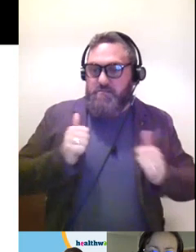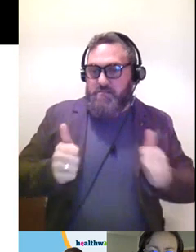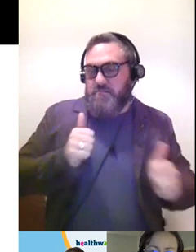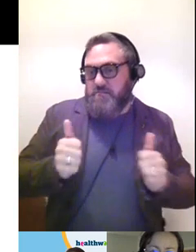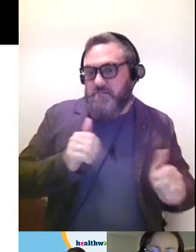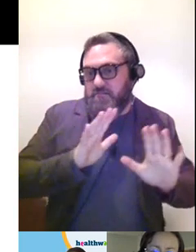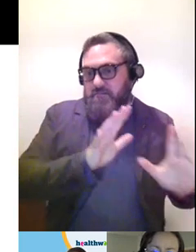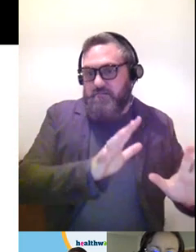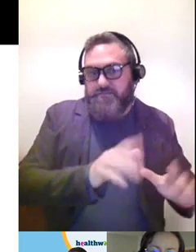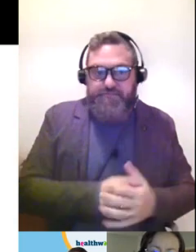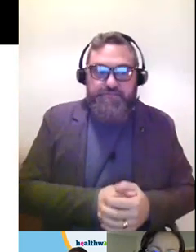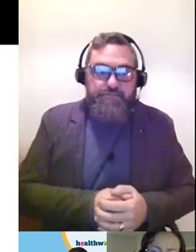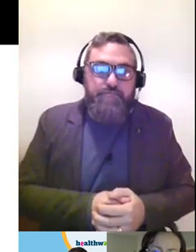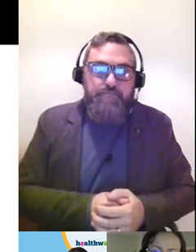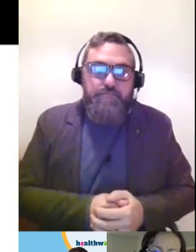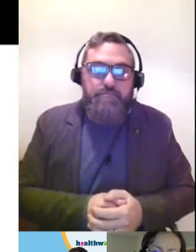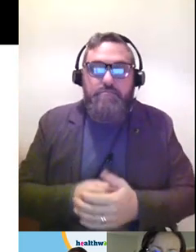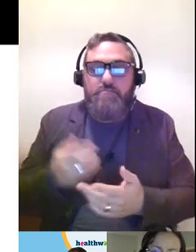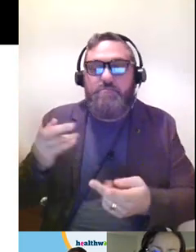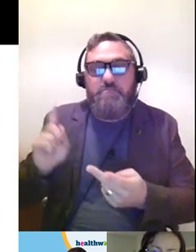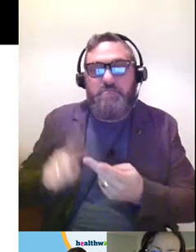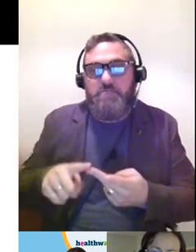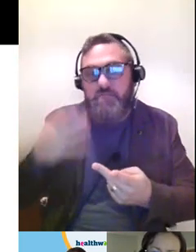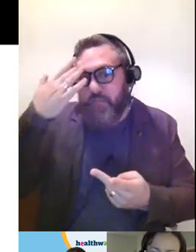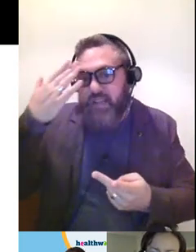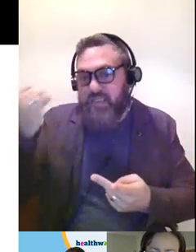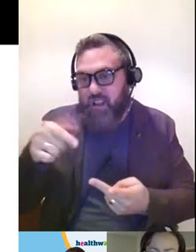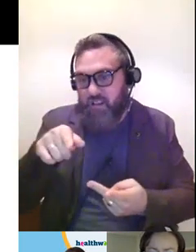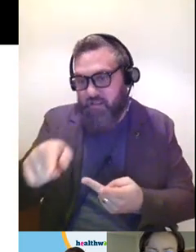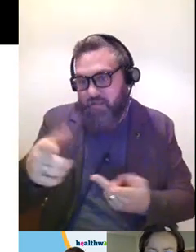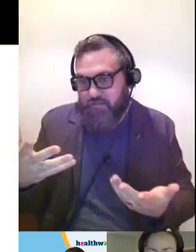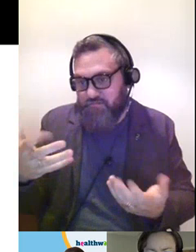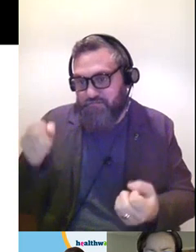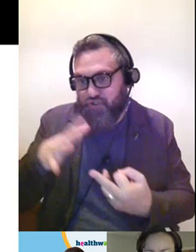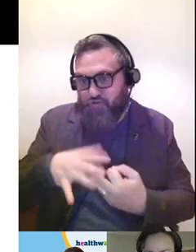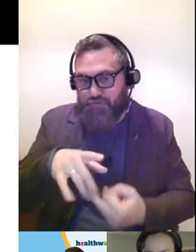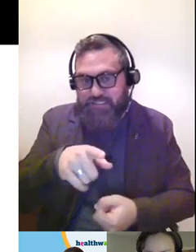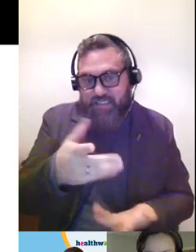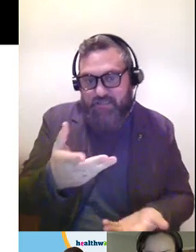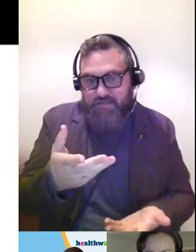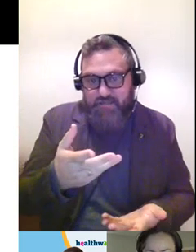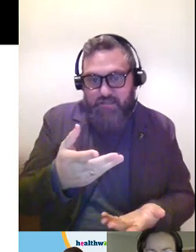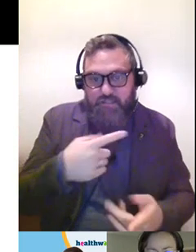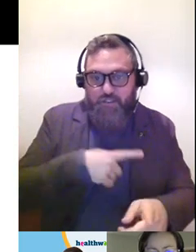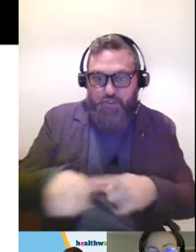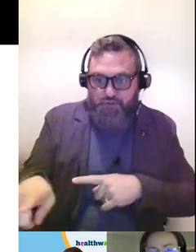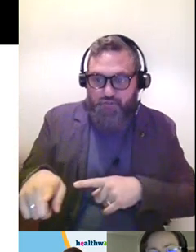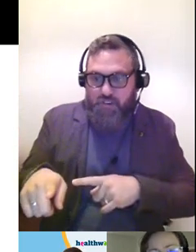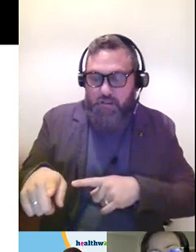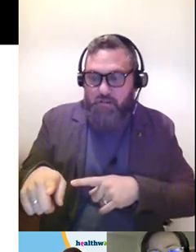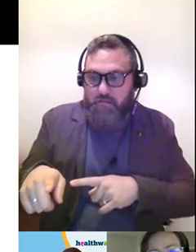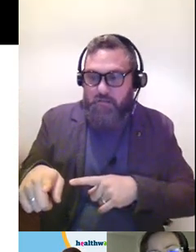populations. We've identified mental health as a priority. And again, this is trying to improve